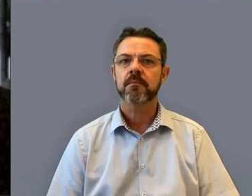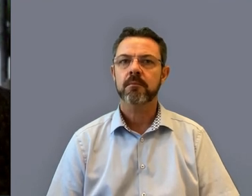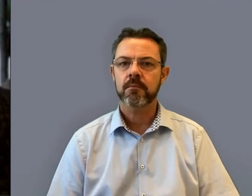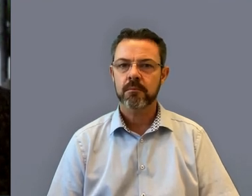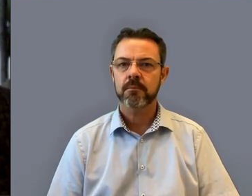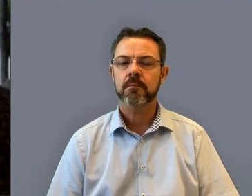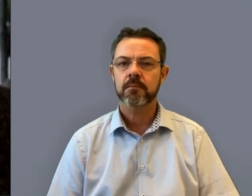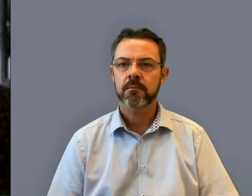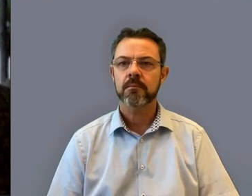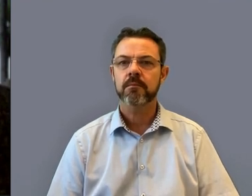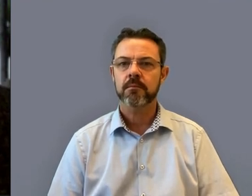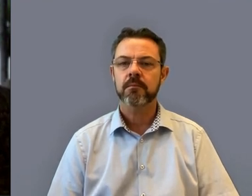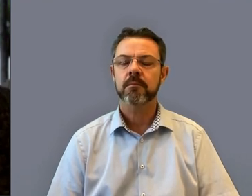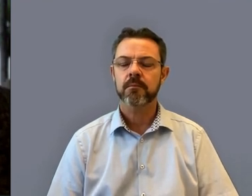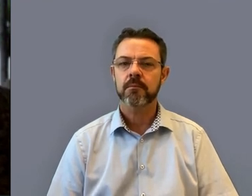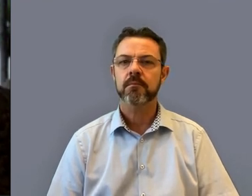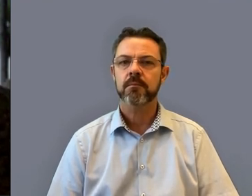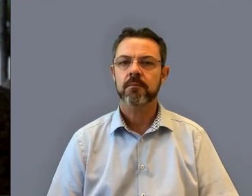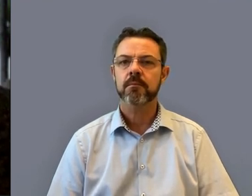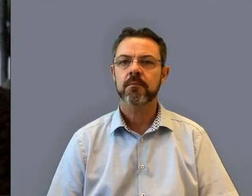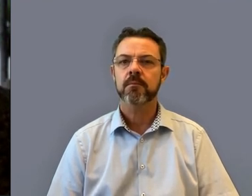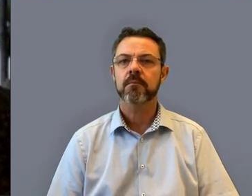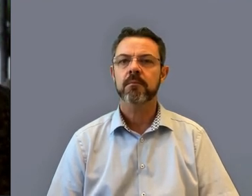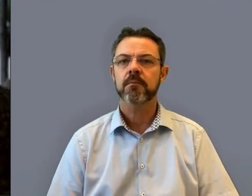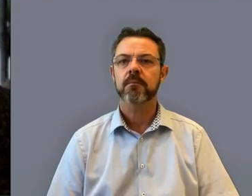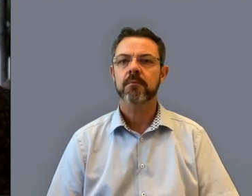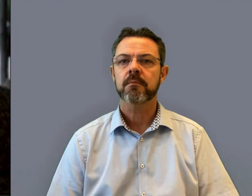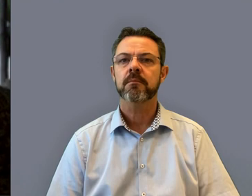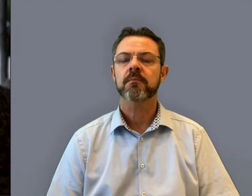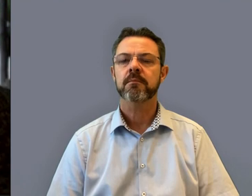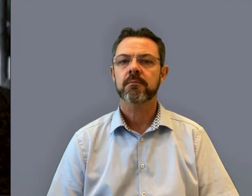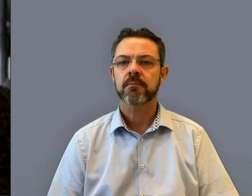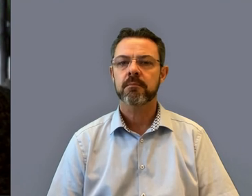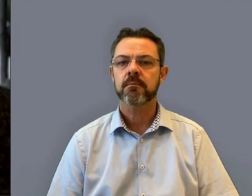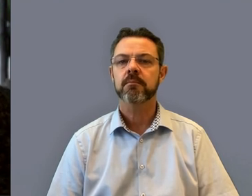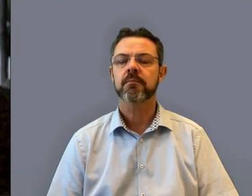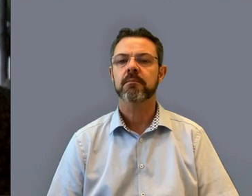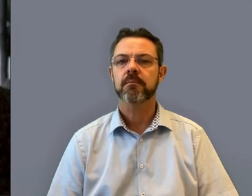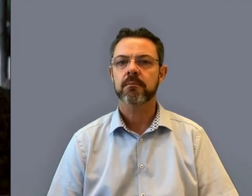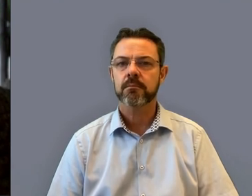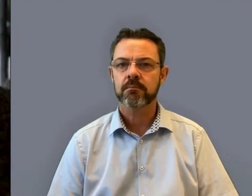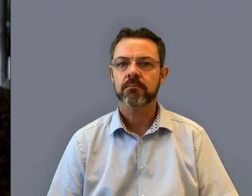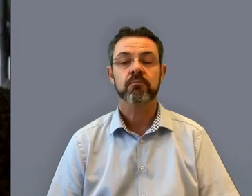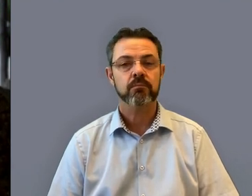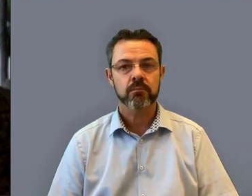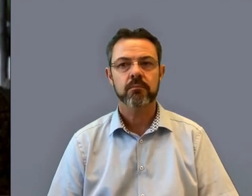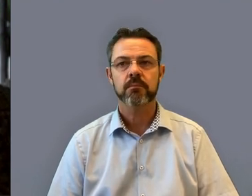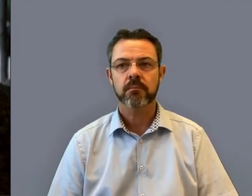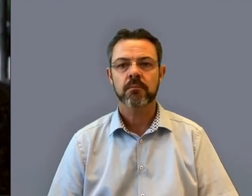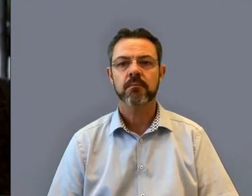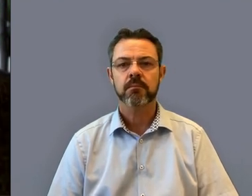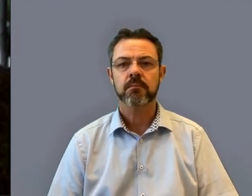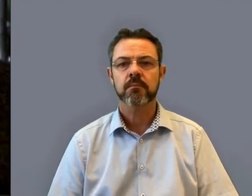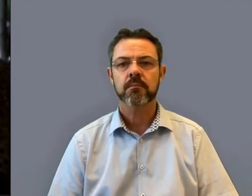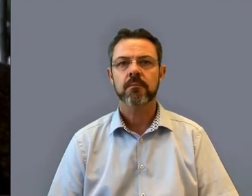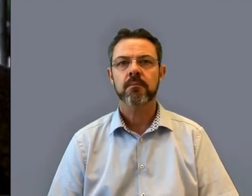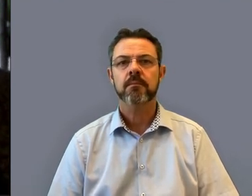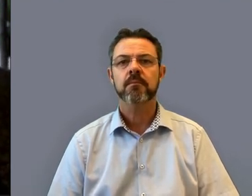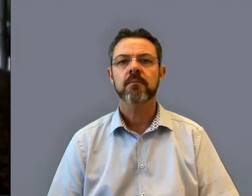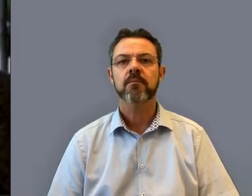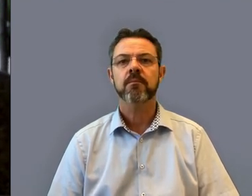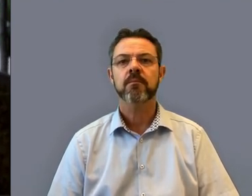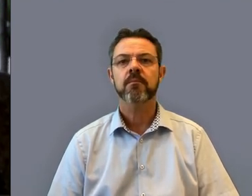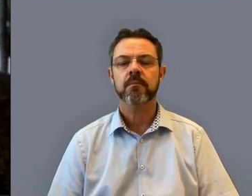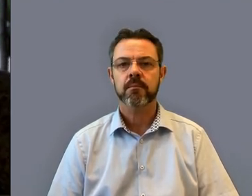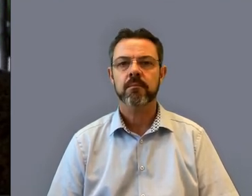that present in other, at least logistics or delivery type of problems that we've seen. So that's